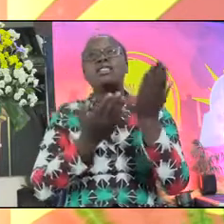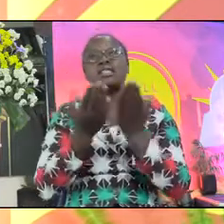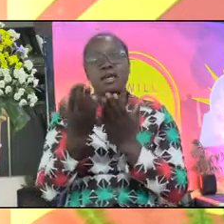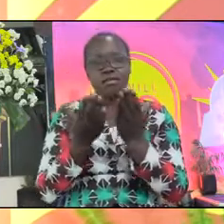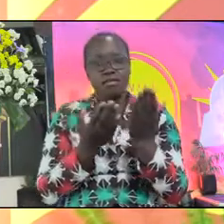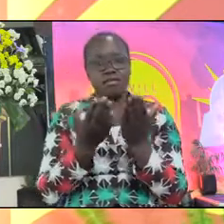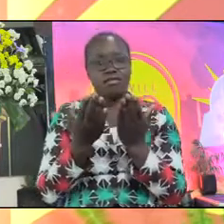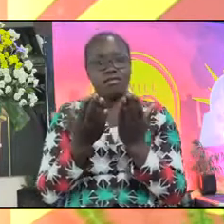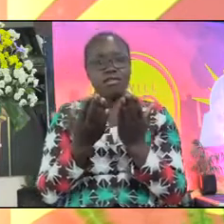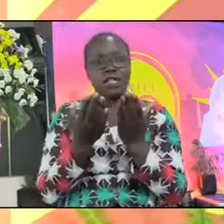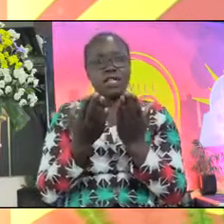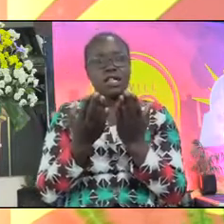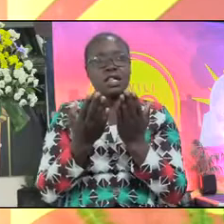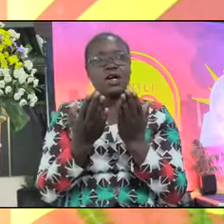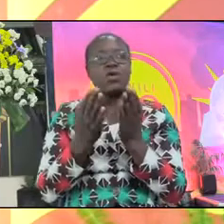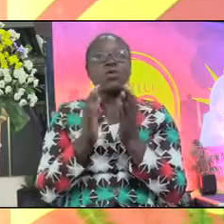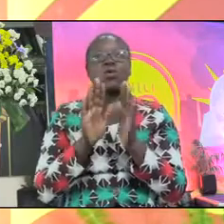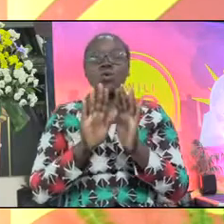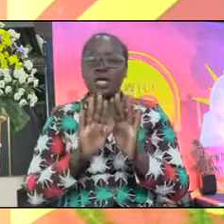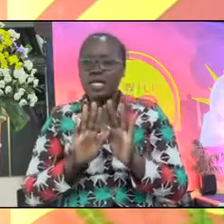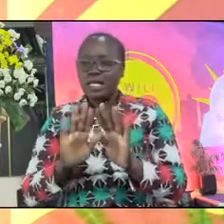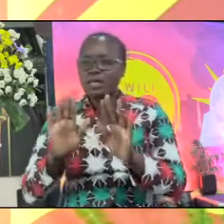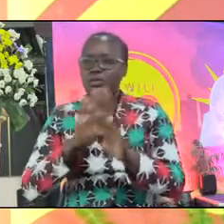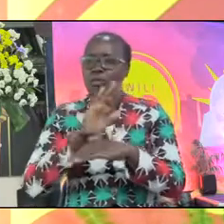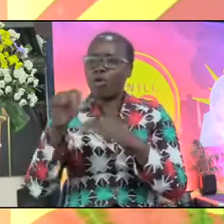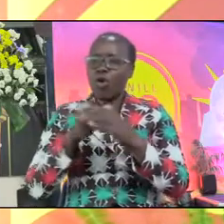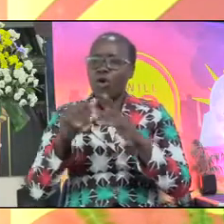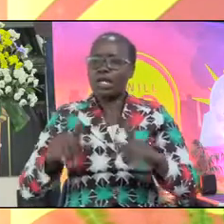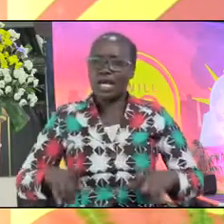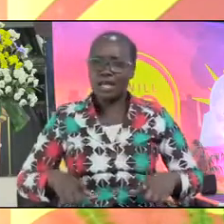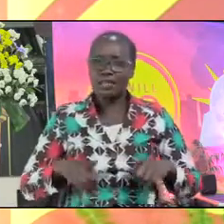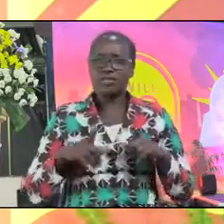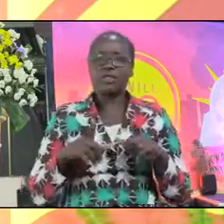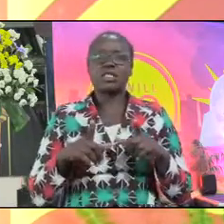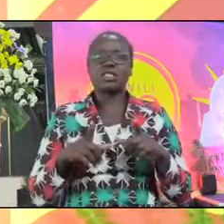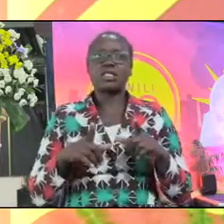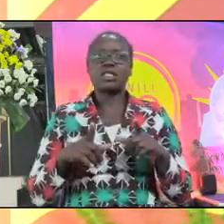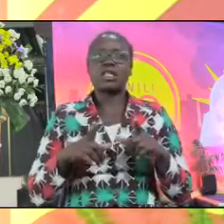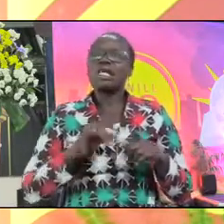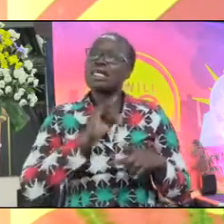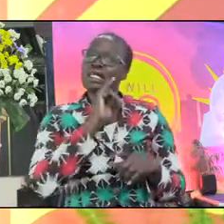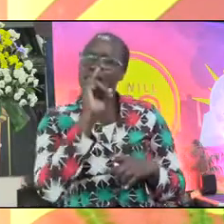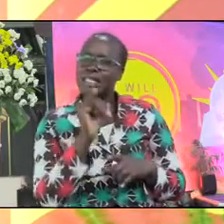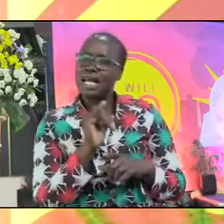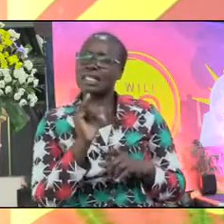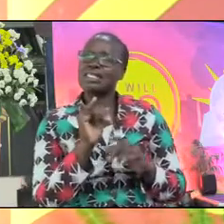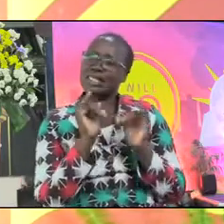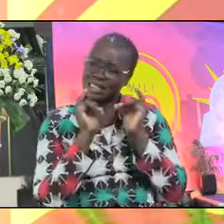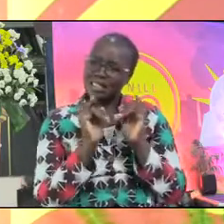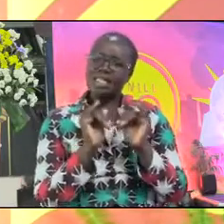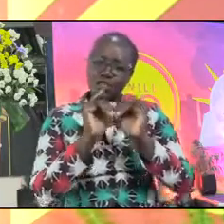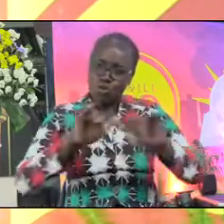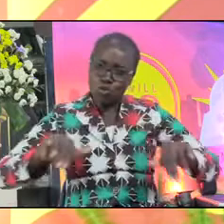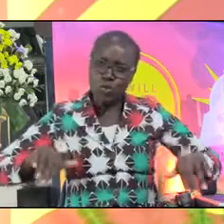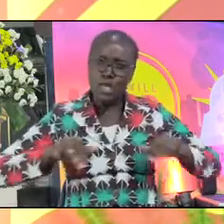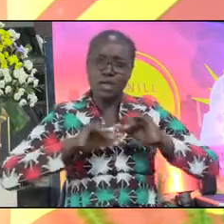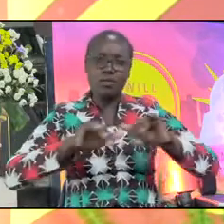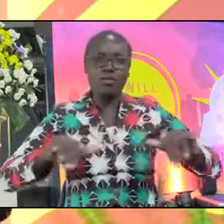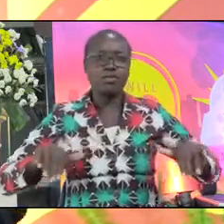serve, is going to spare every life. Just swim.